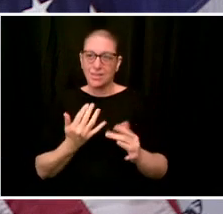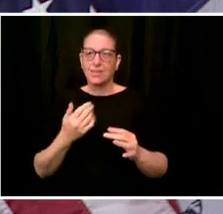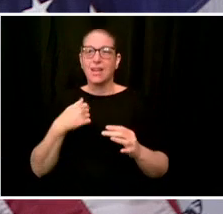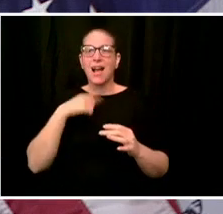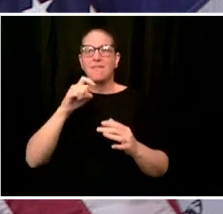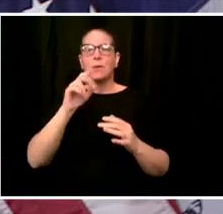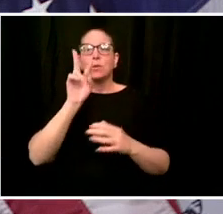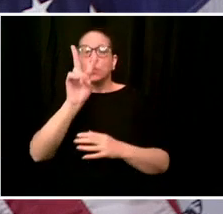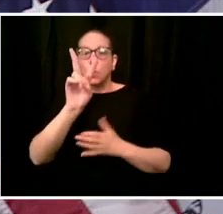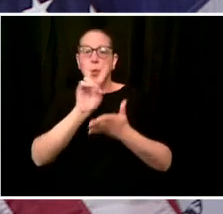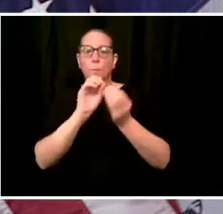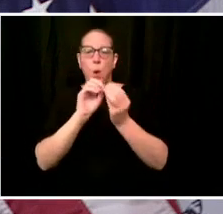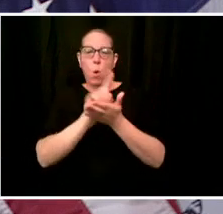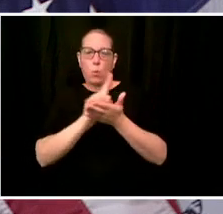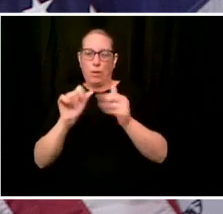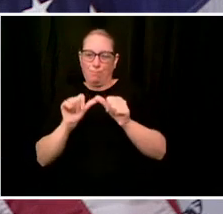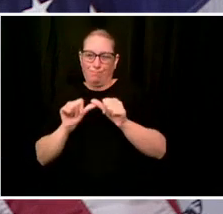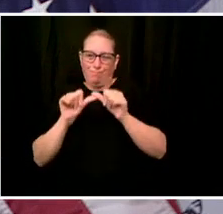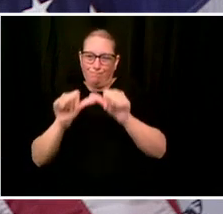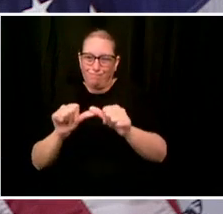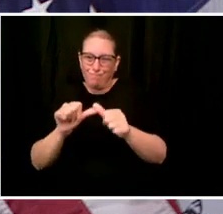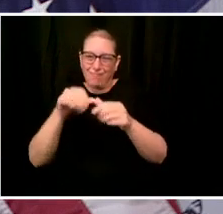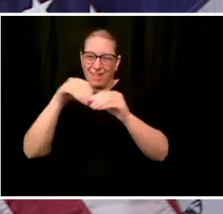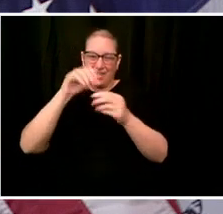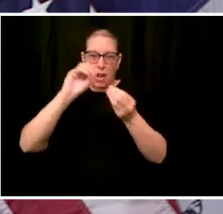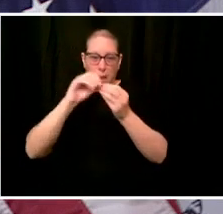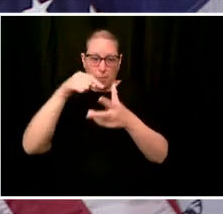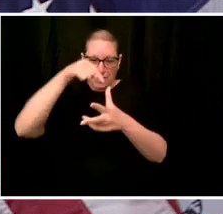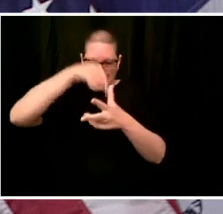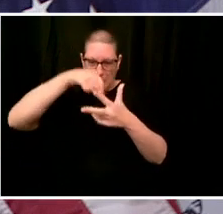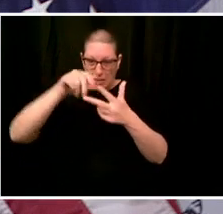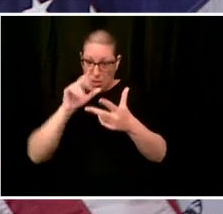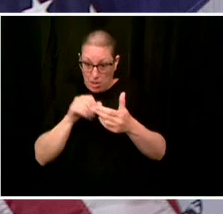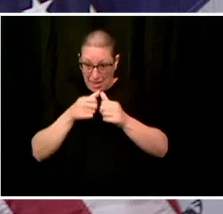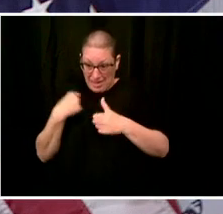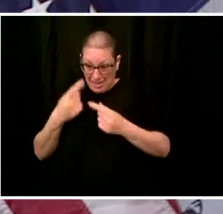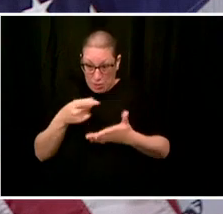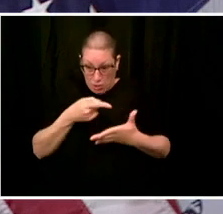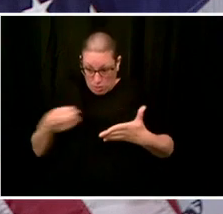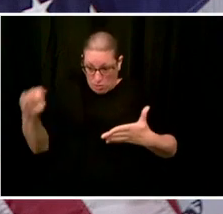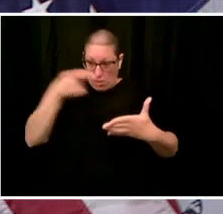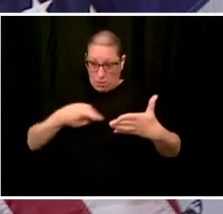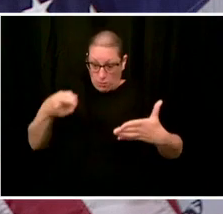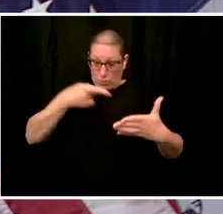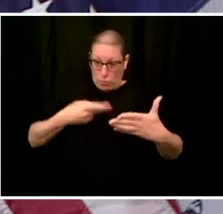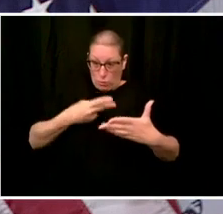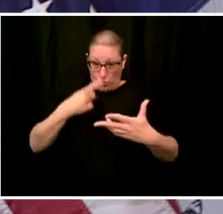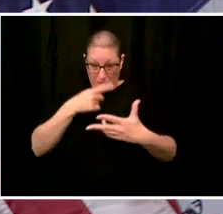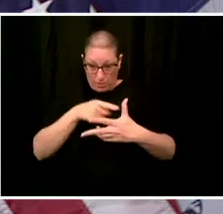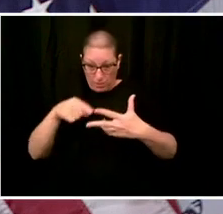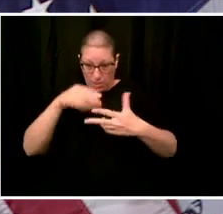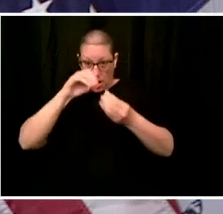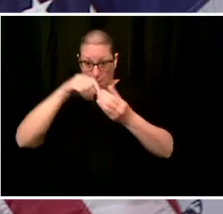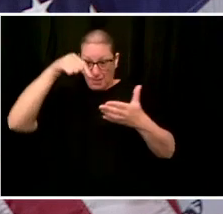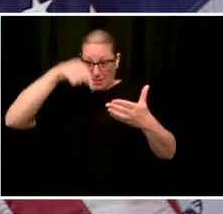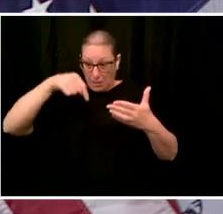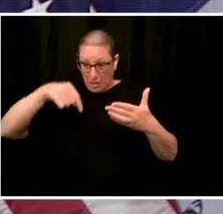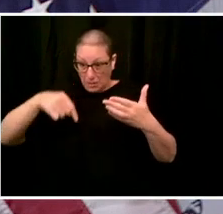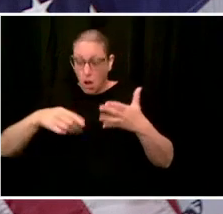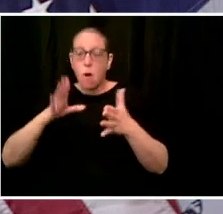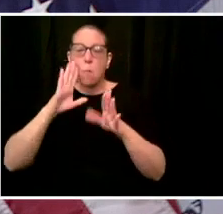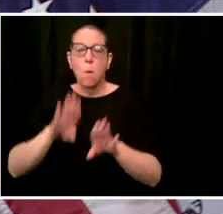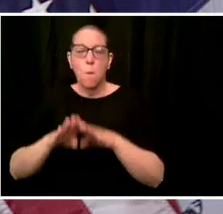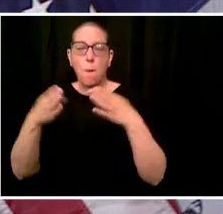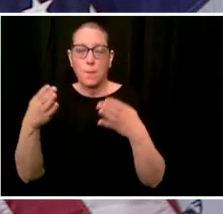sustained way at all. I can just do the basic math. We're going to remain in the state